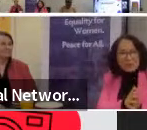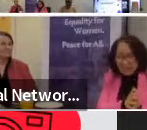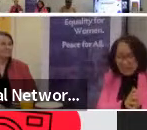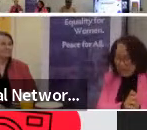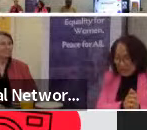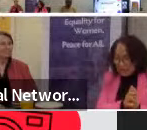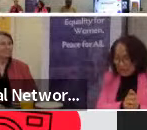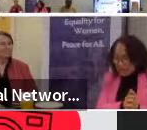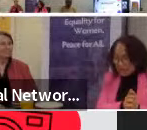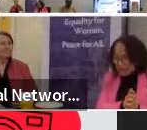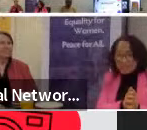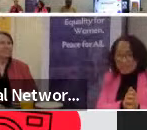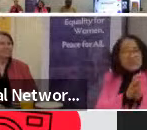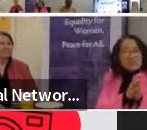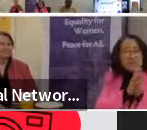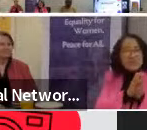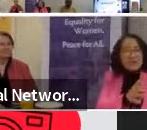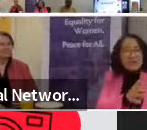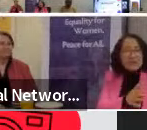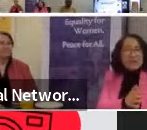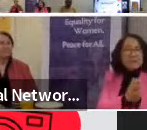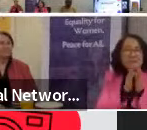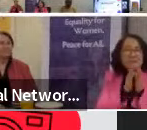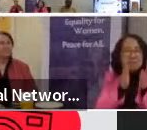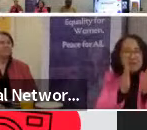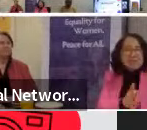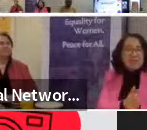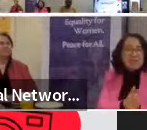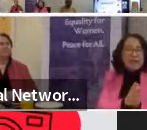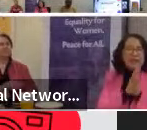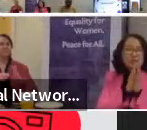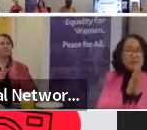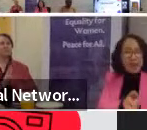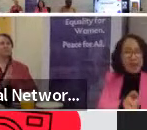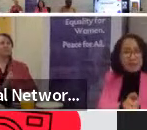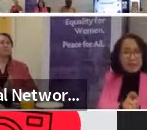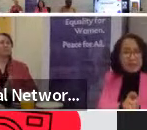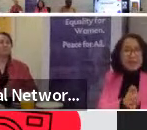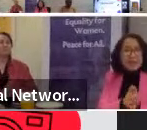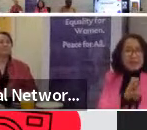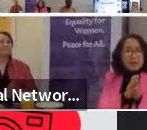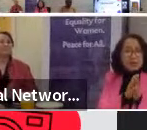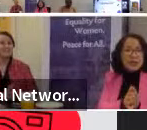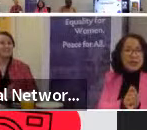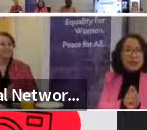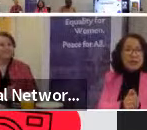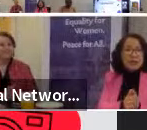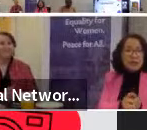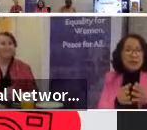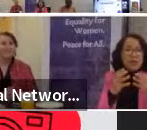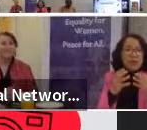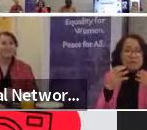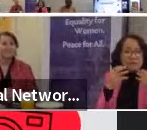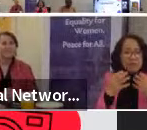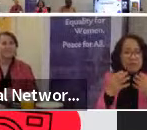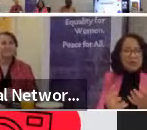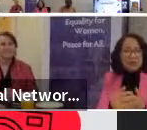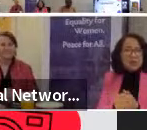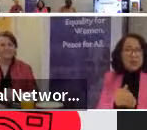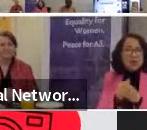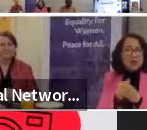wonderful host, Irina Slavinska. Despite what's happening in Ukraine, you